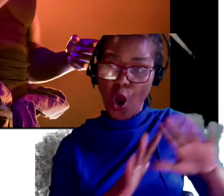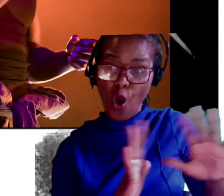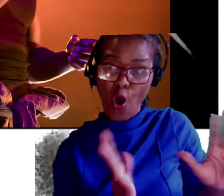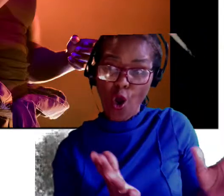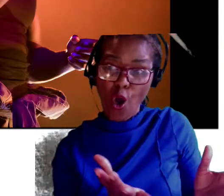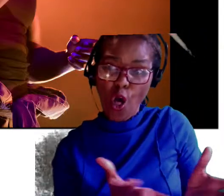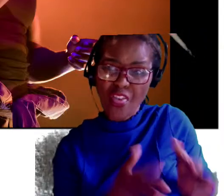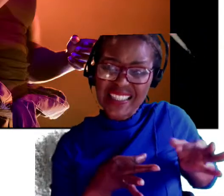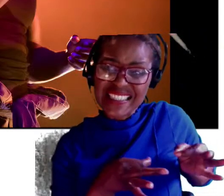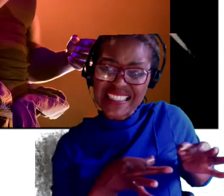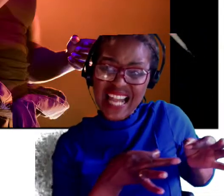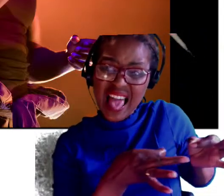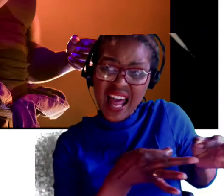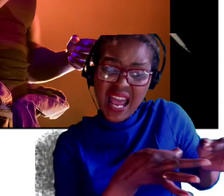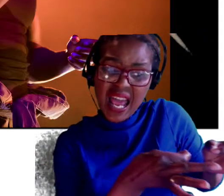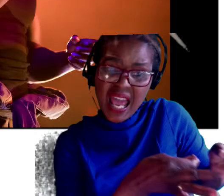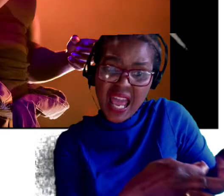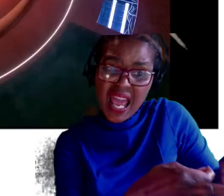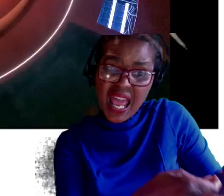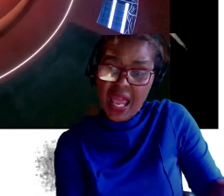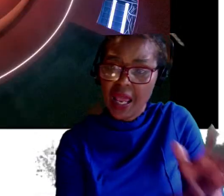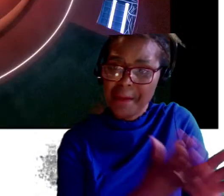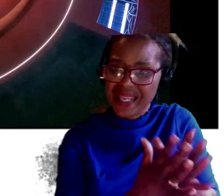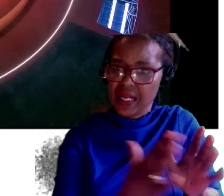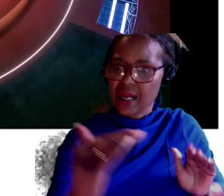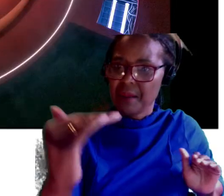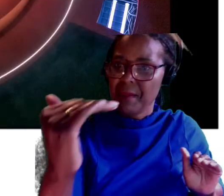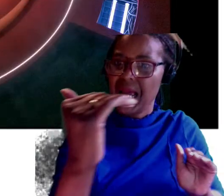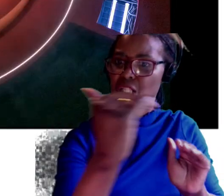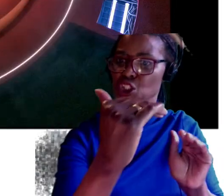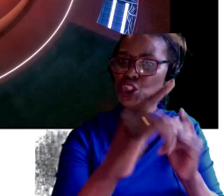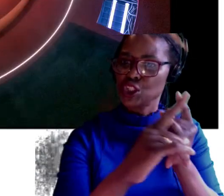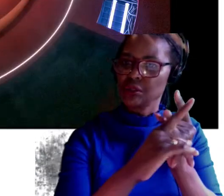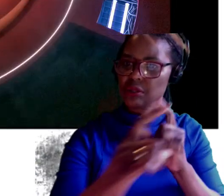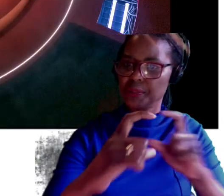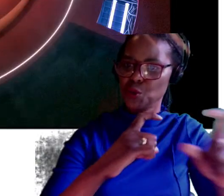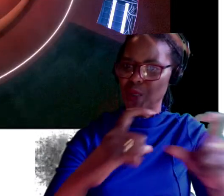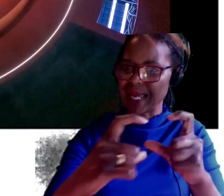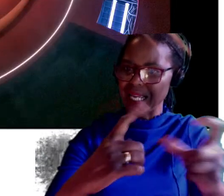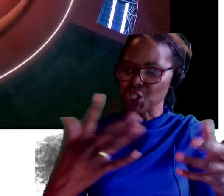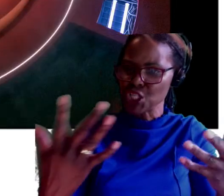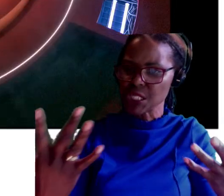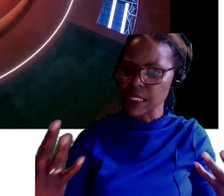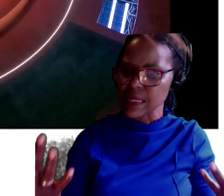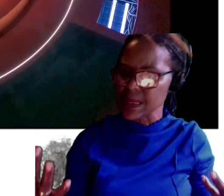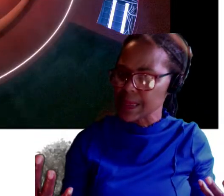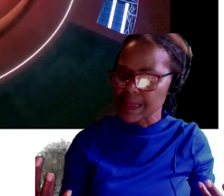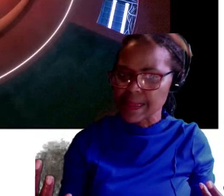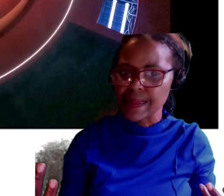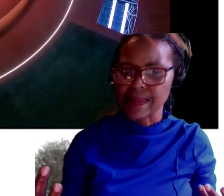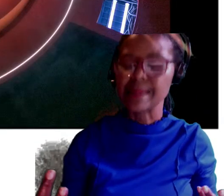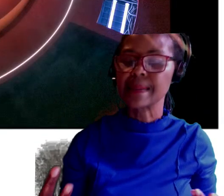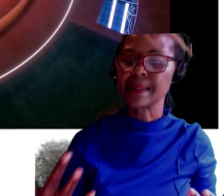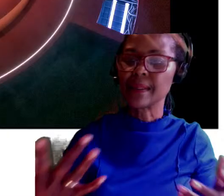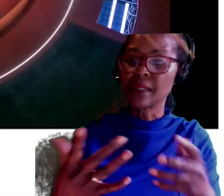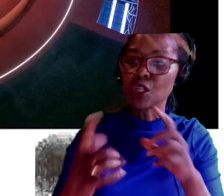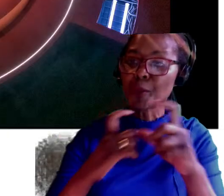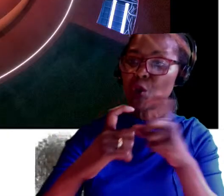There are several imagined technologies in Delay on what I like to think of as a sliding scale of